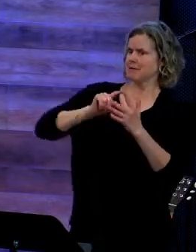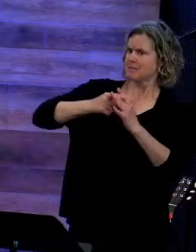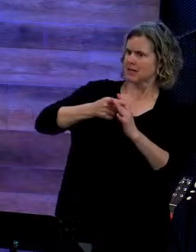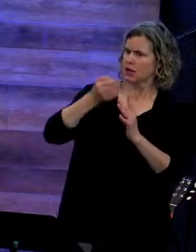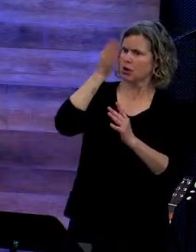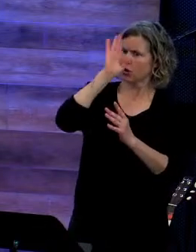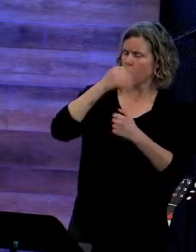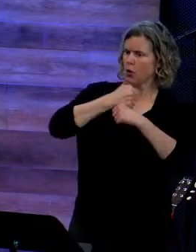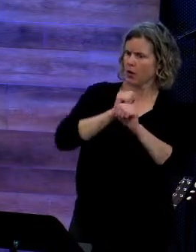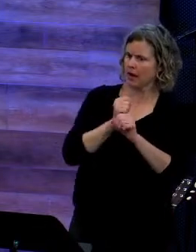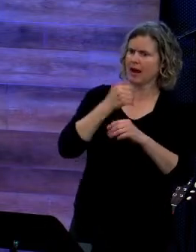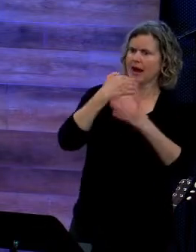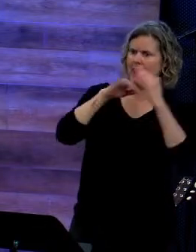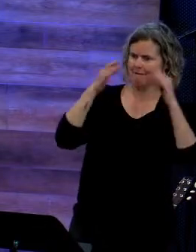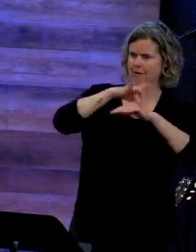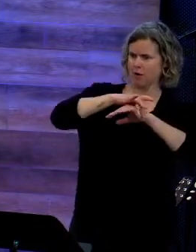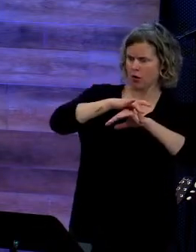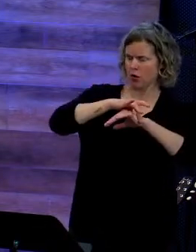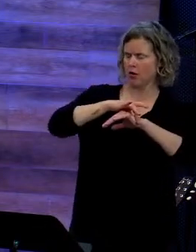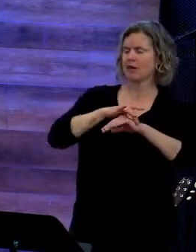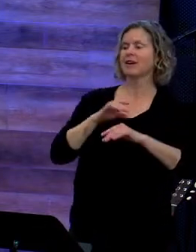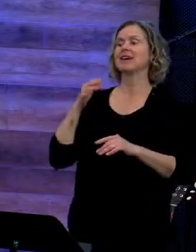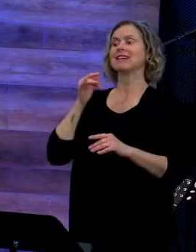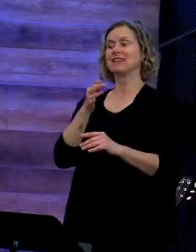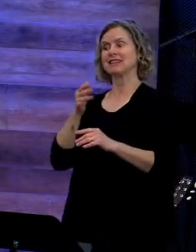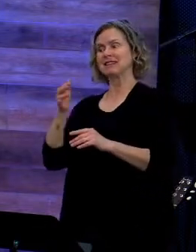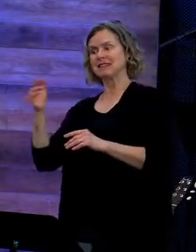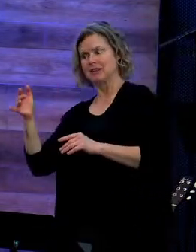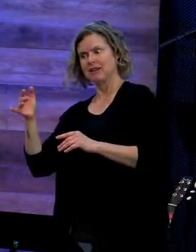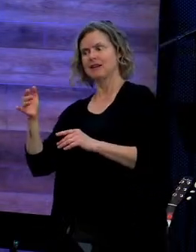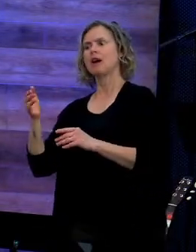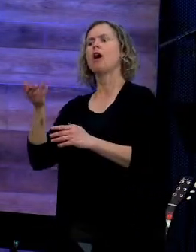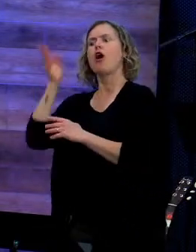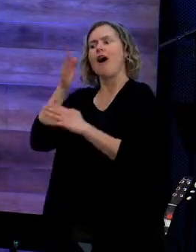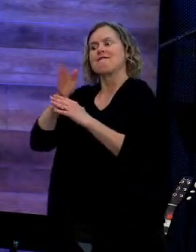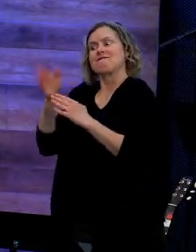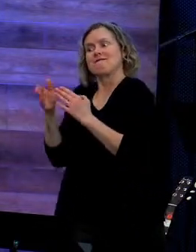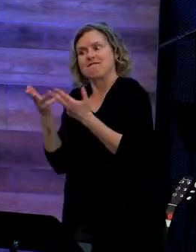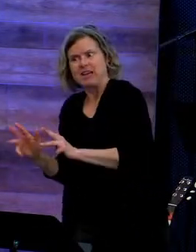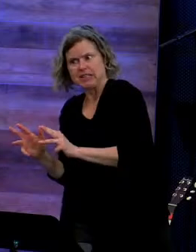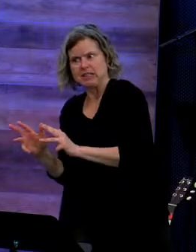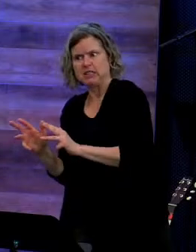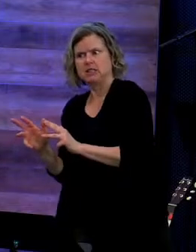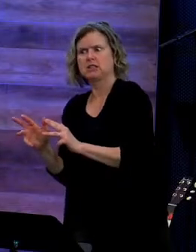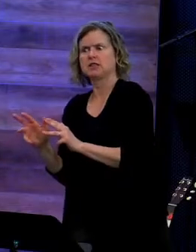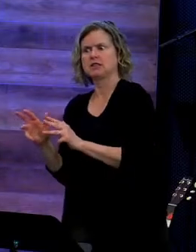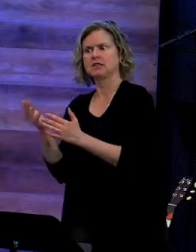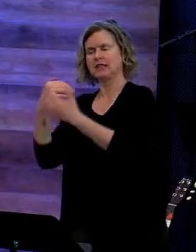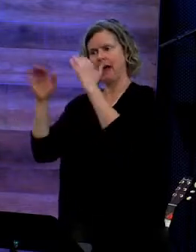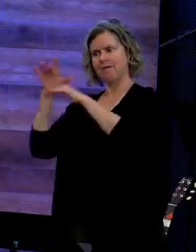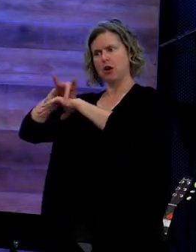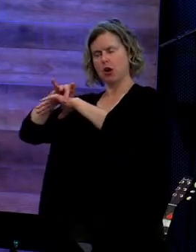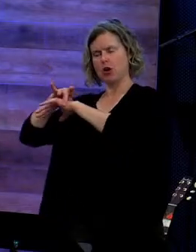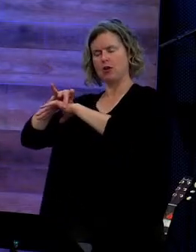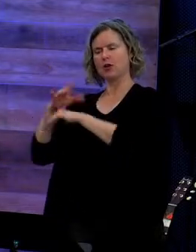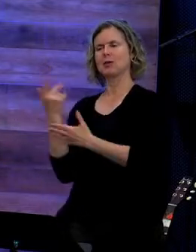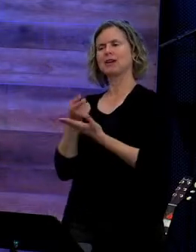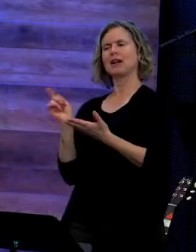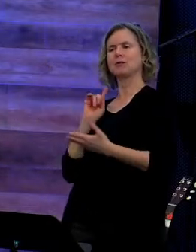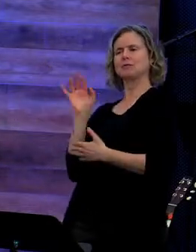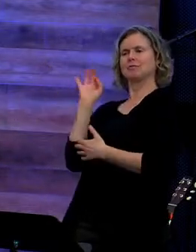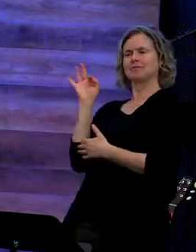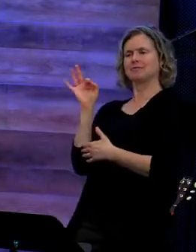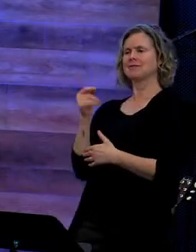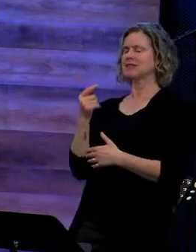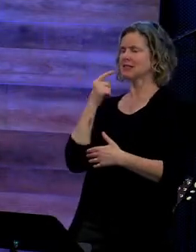and now God finishes the heavens and the earth. Like Kelsey talked about last week, that work of forming and filling